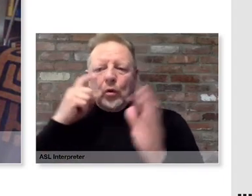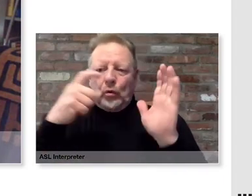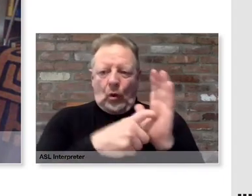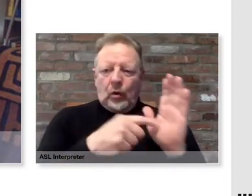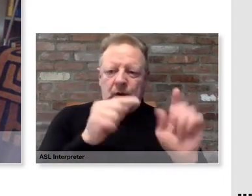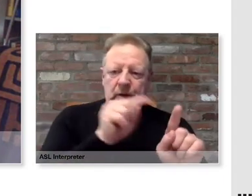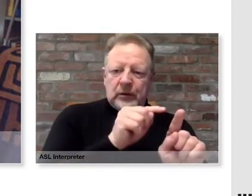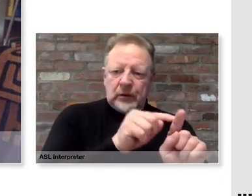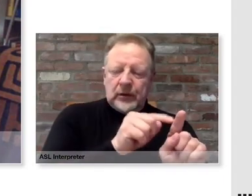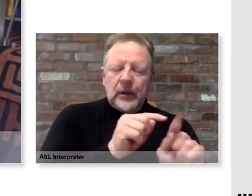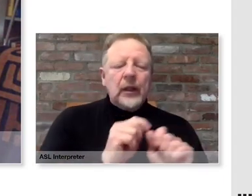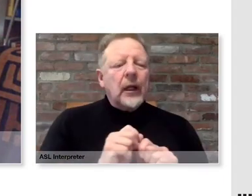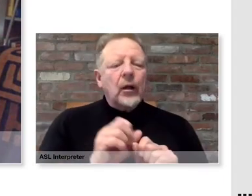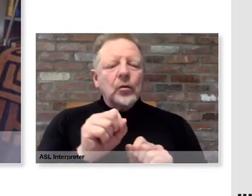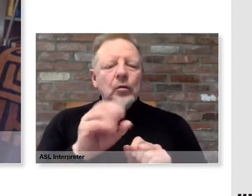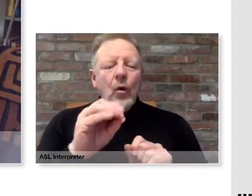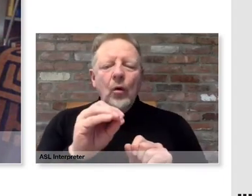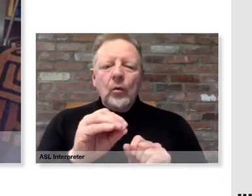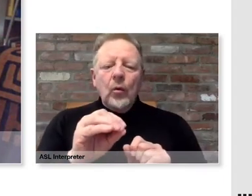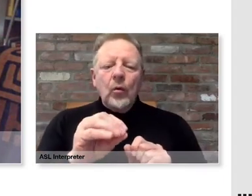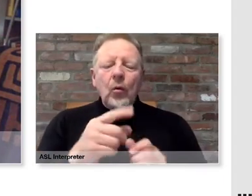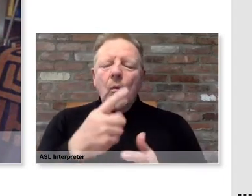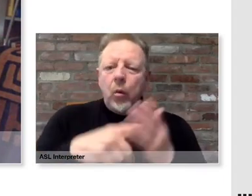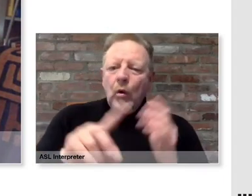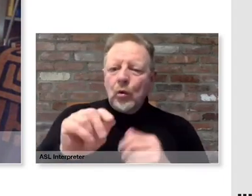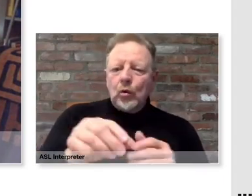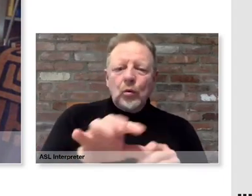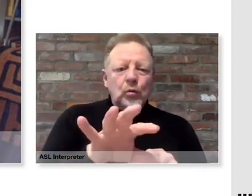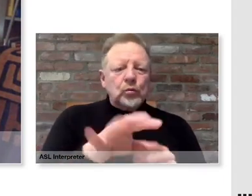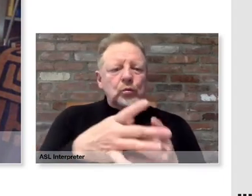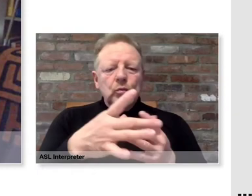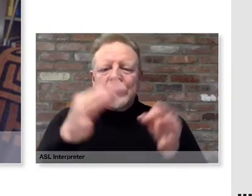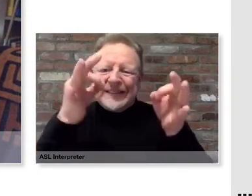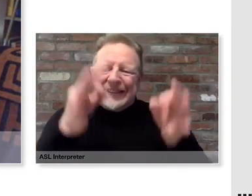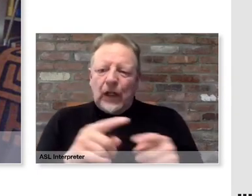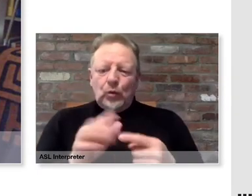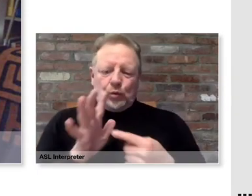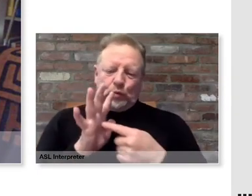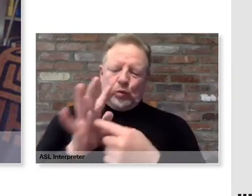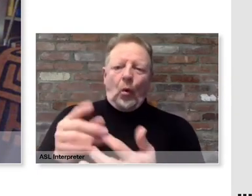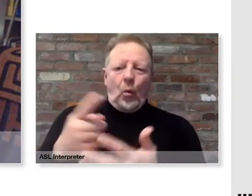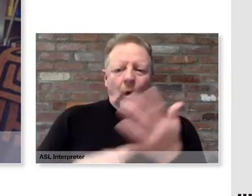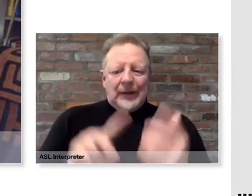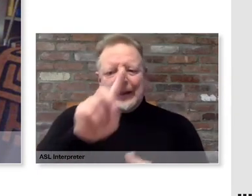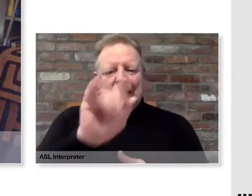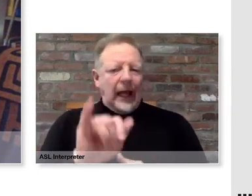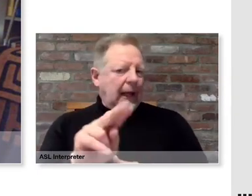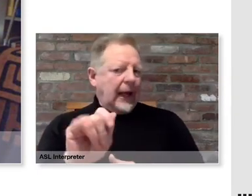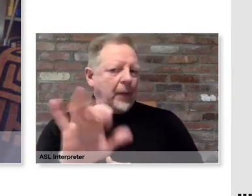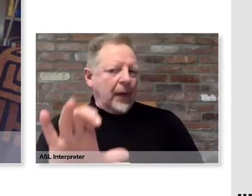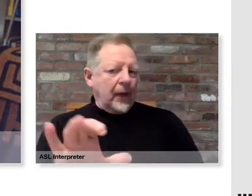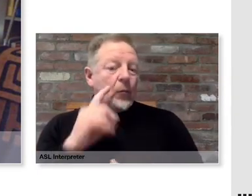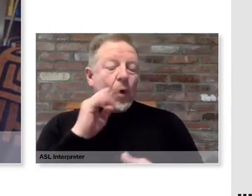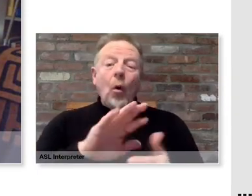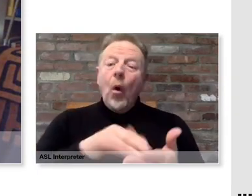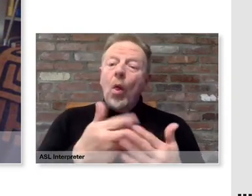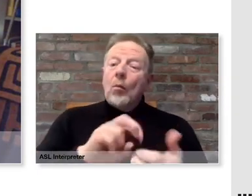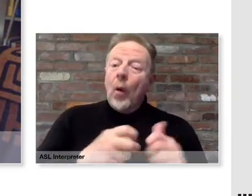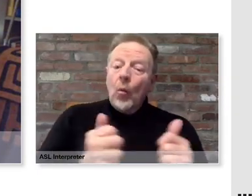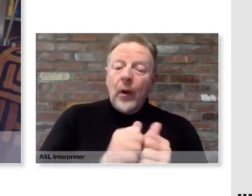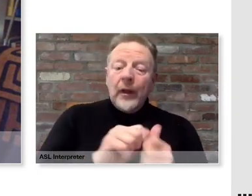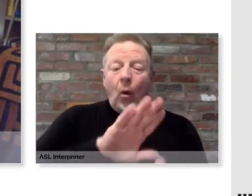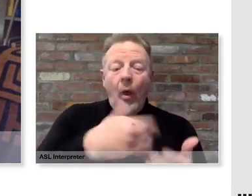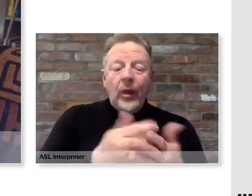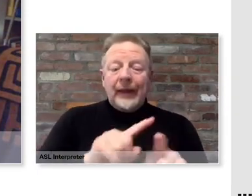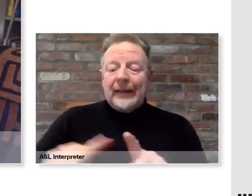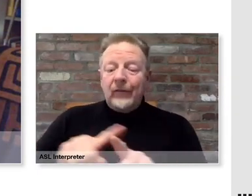attention to. Mm-hmm. So what do you choose to show as dynamic? Because one of the problems mm-hmm. in all these simulations and is